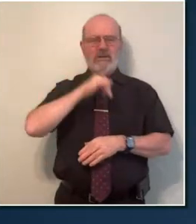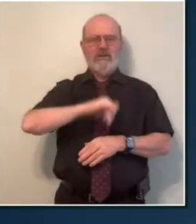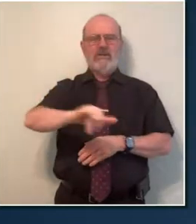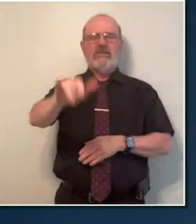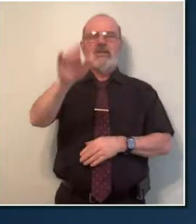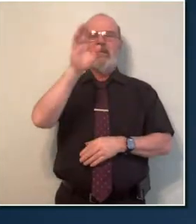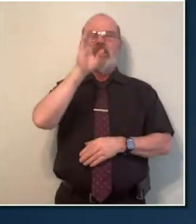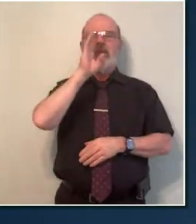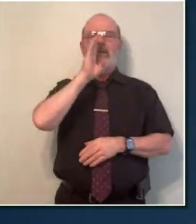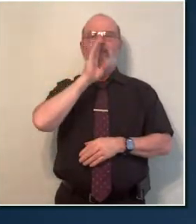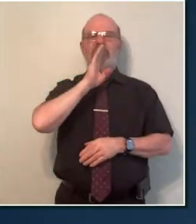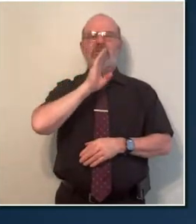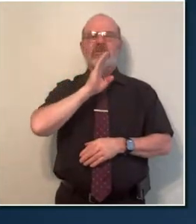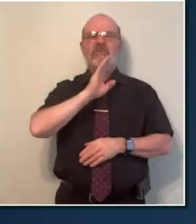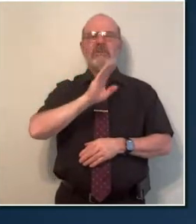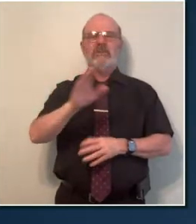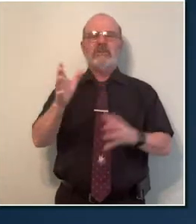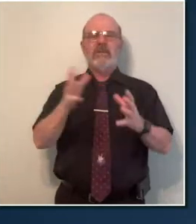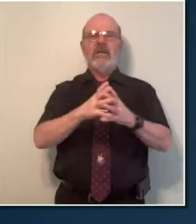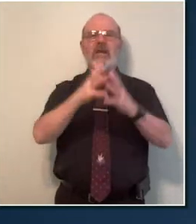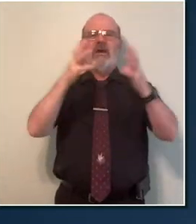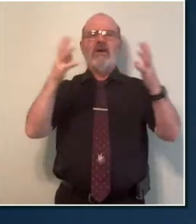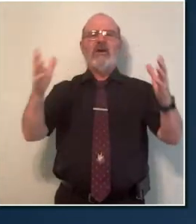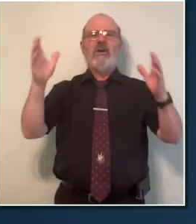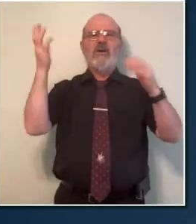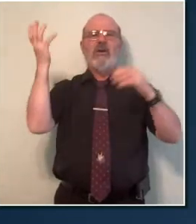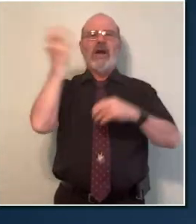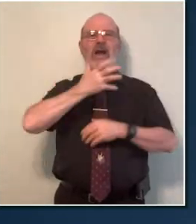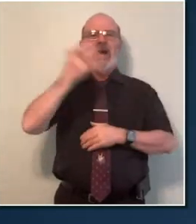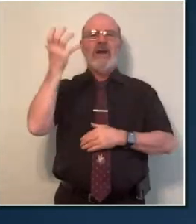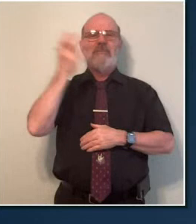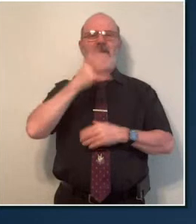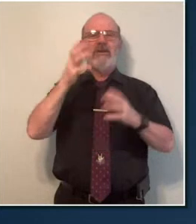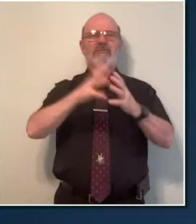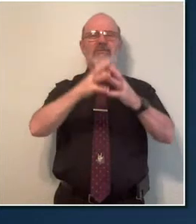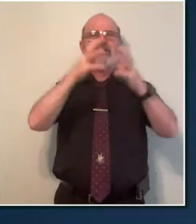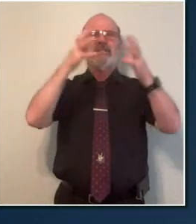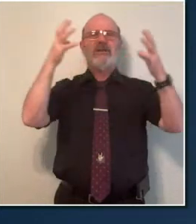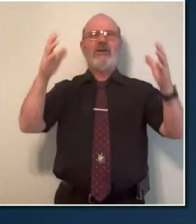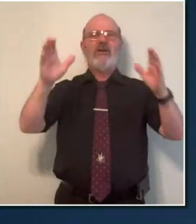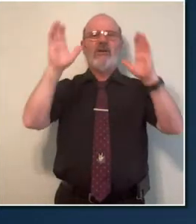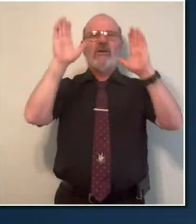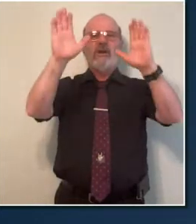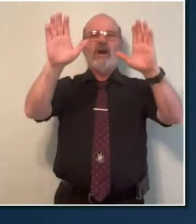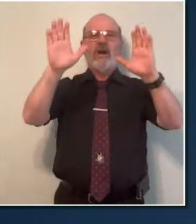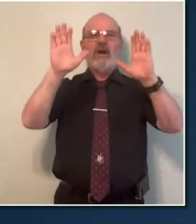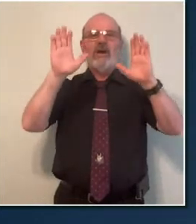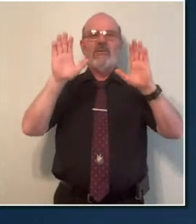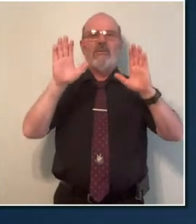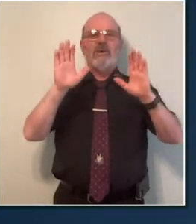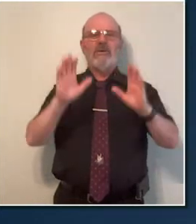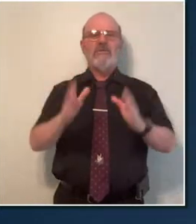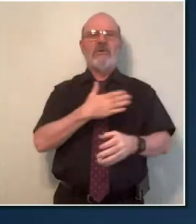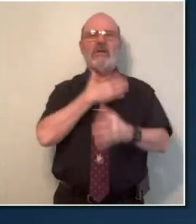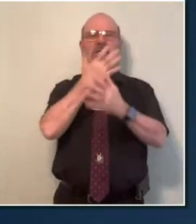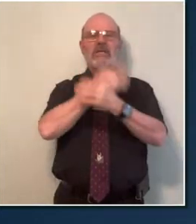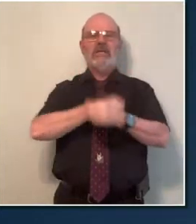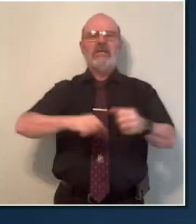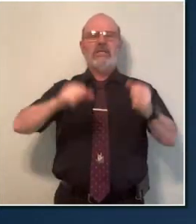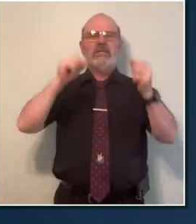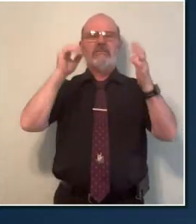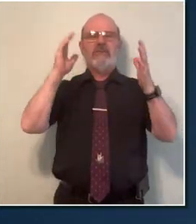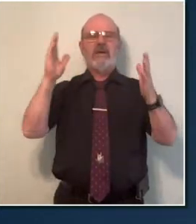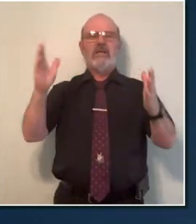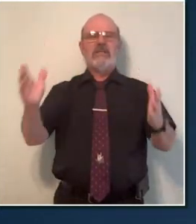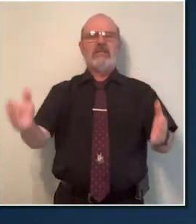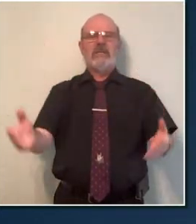shall ever be. Oh, how marvelous, oh, how wonderful is